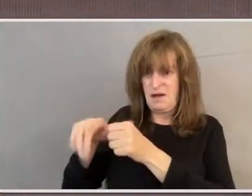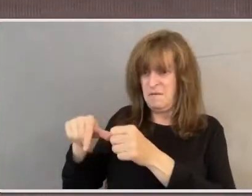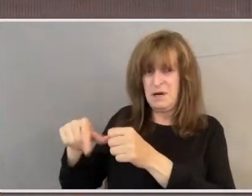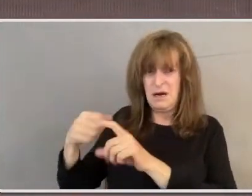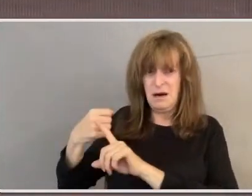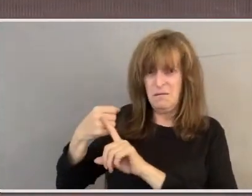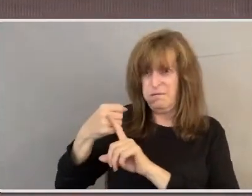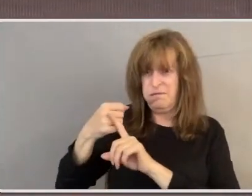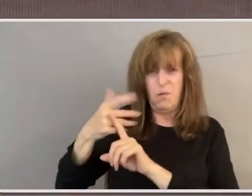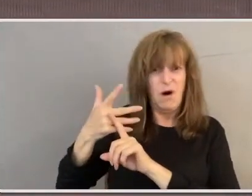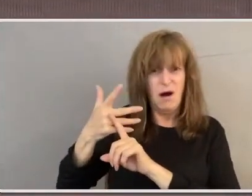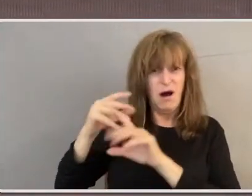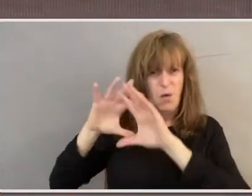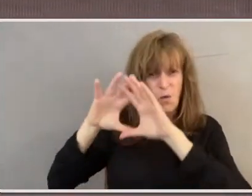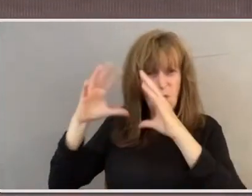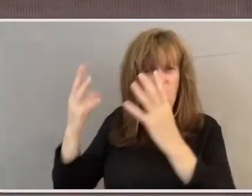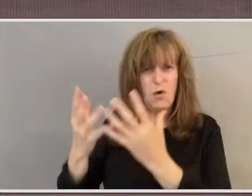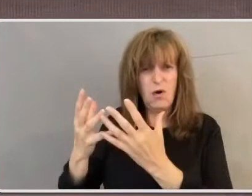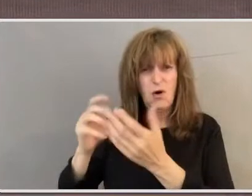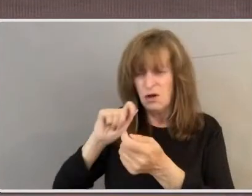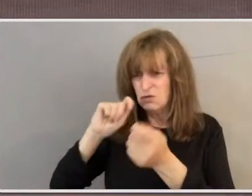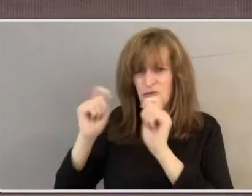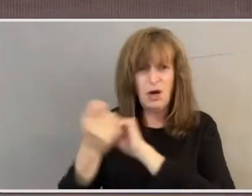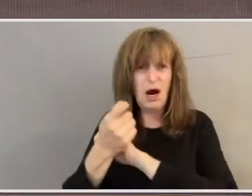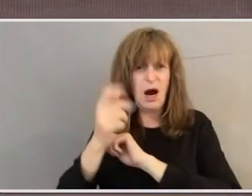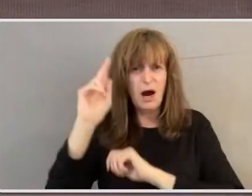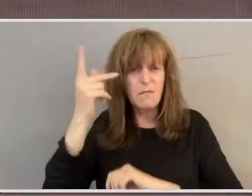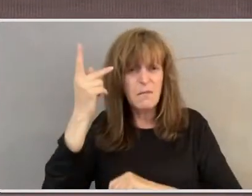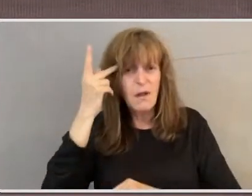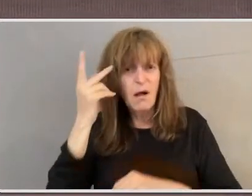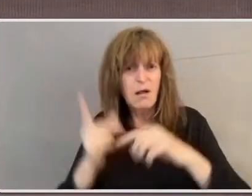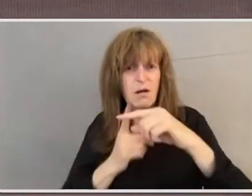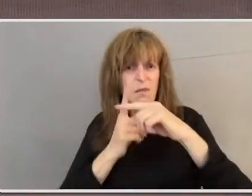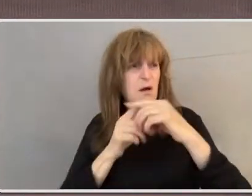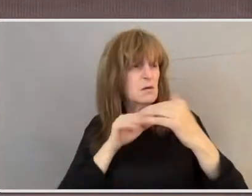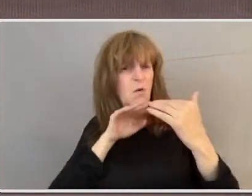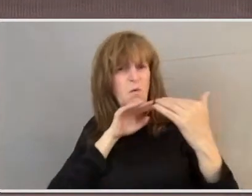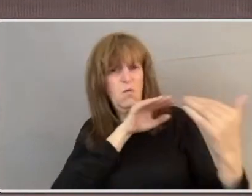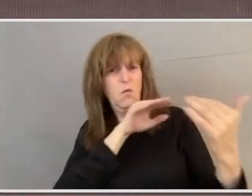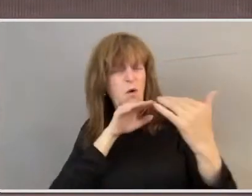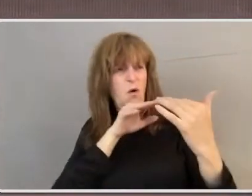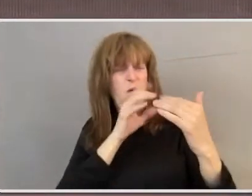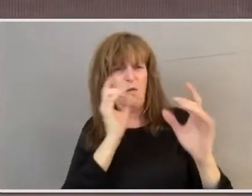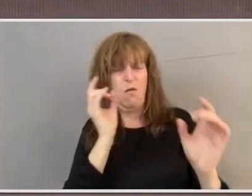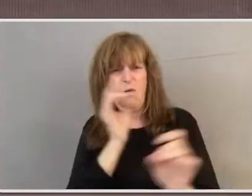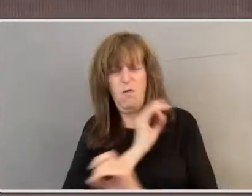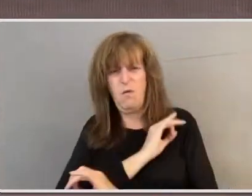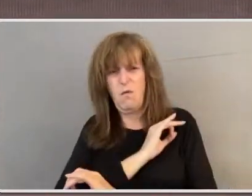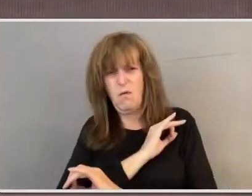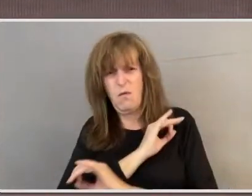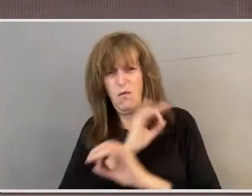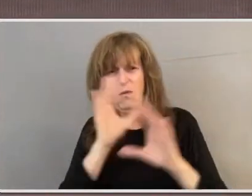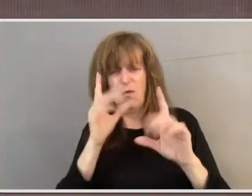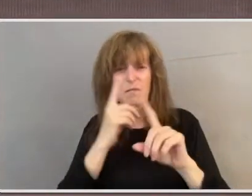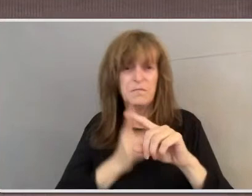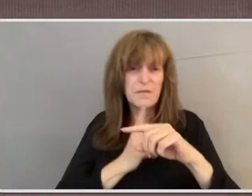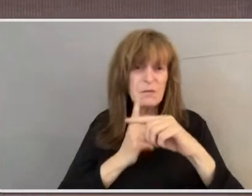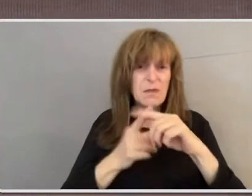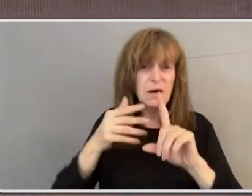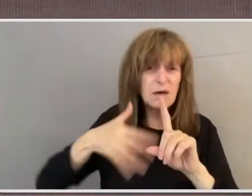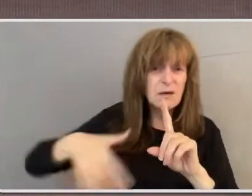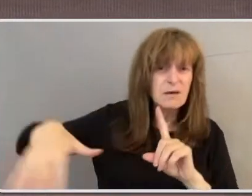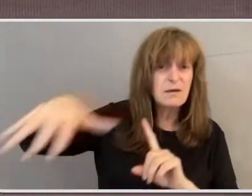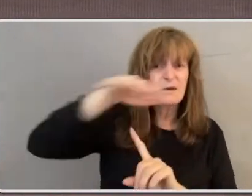war, and the onset of climate change have underscored the fact of our global